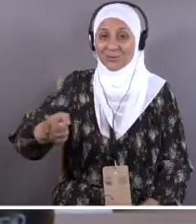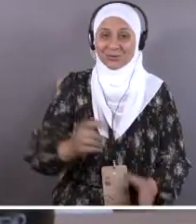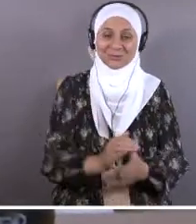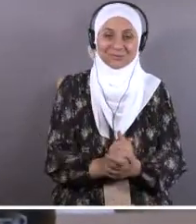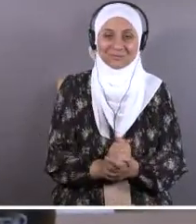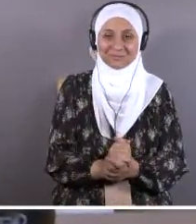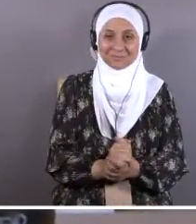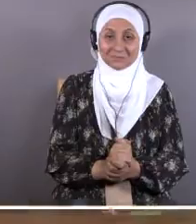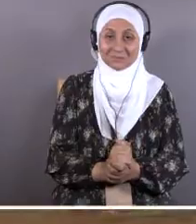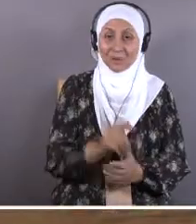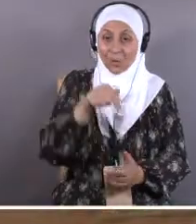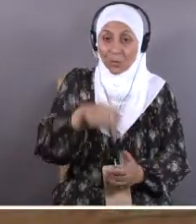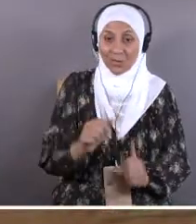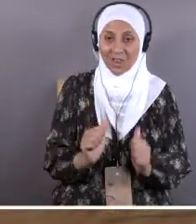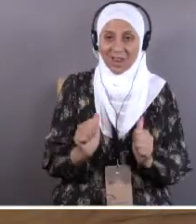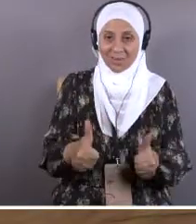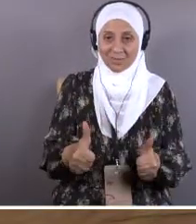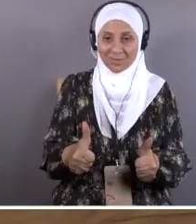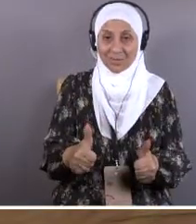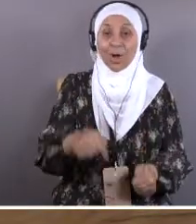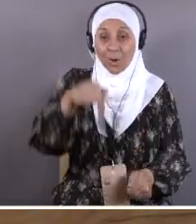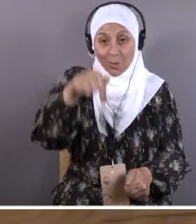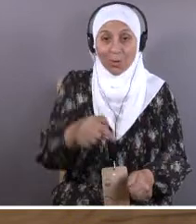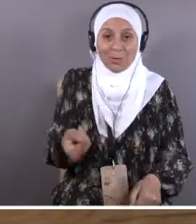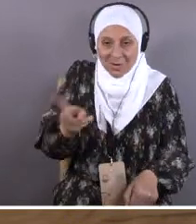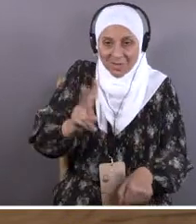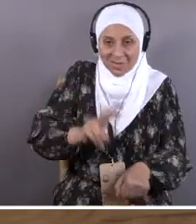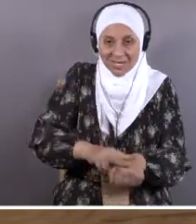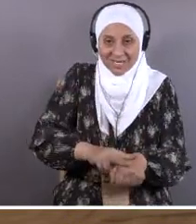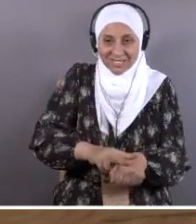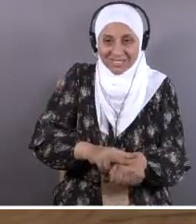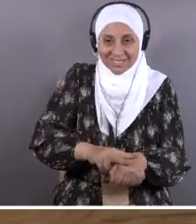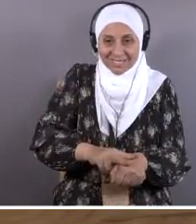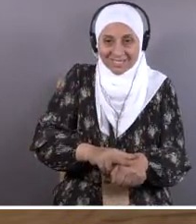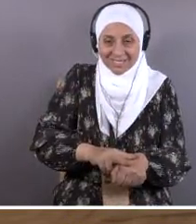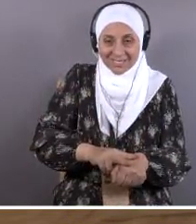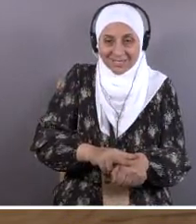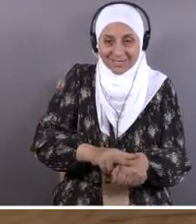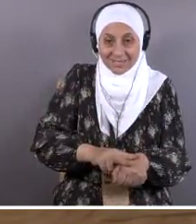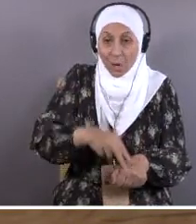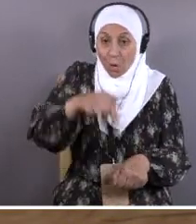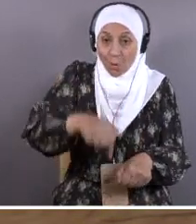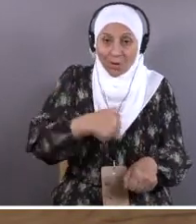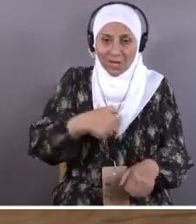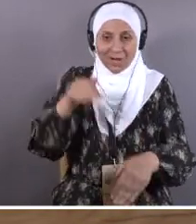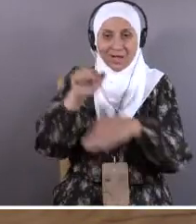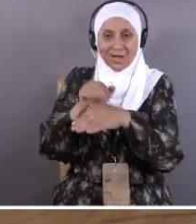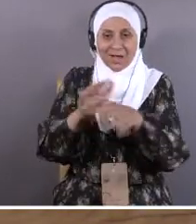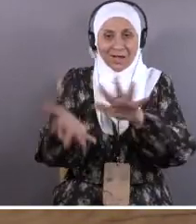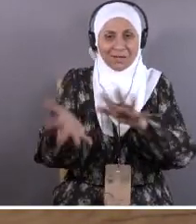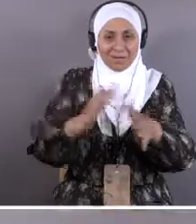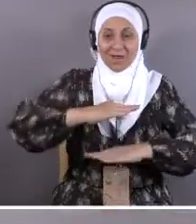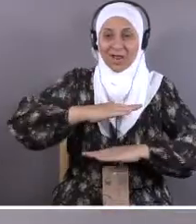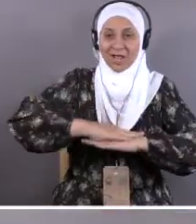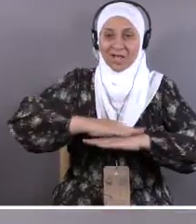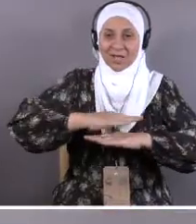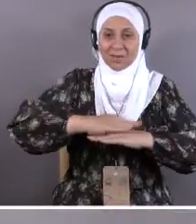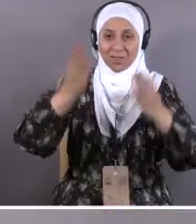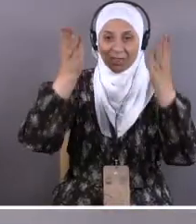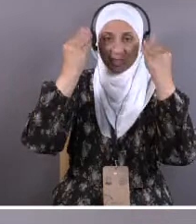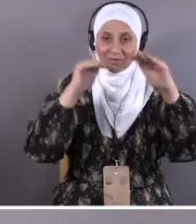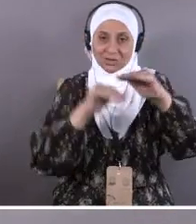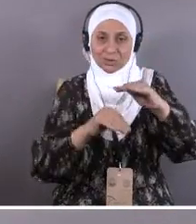virtual followers. Peace and God's mercy be upon you. Here we start and here we come back and here we talk about